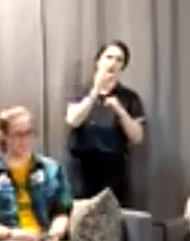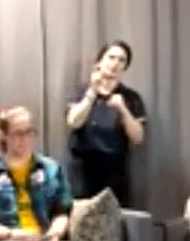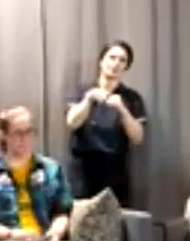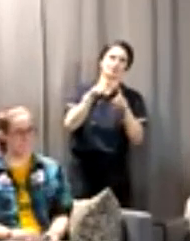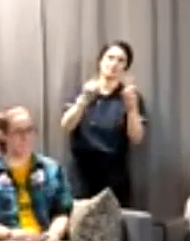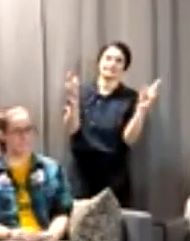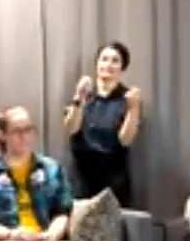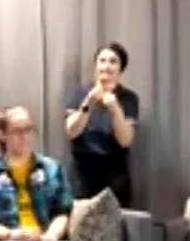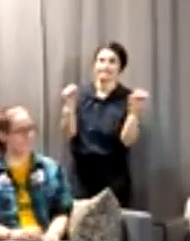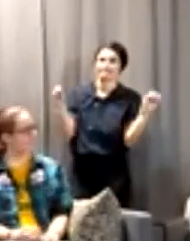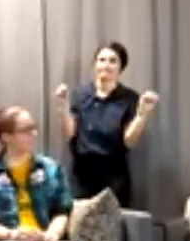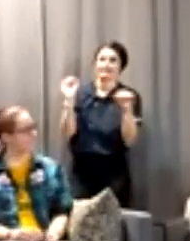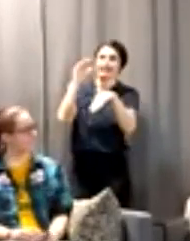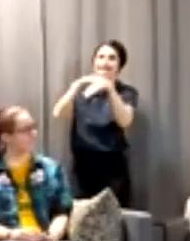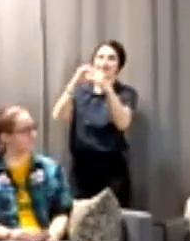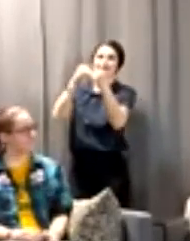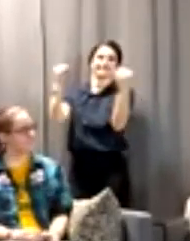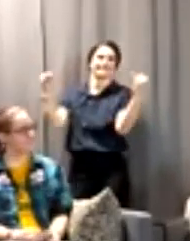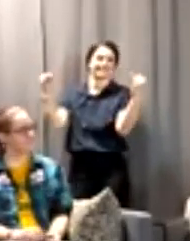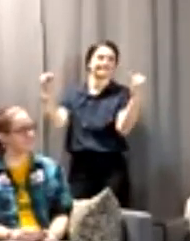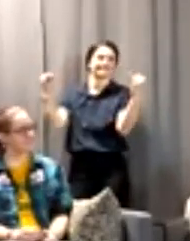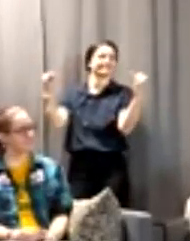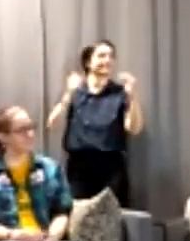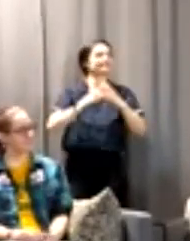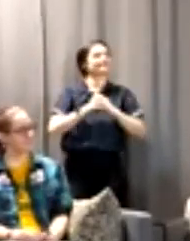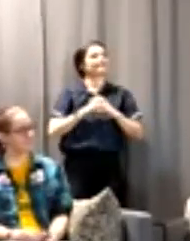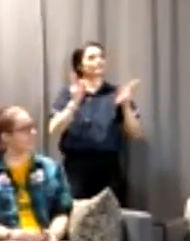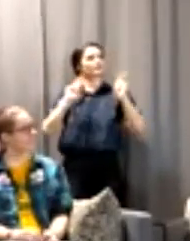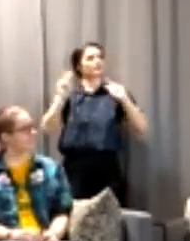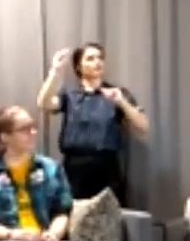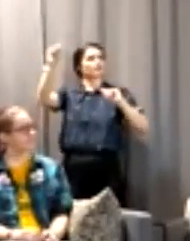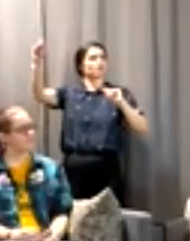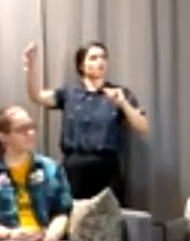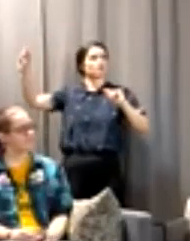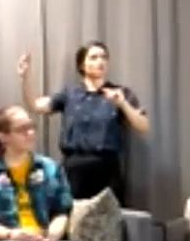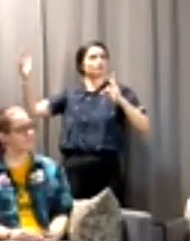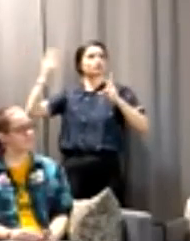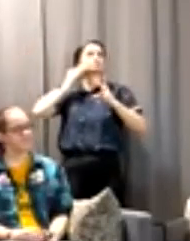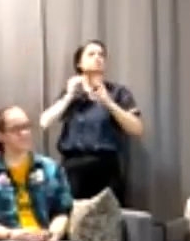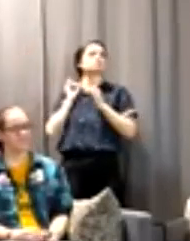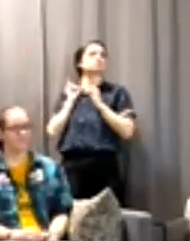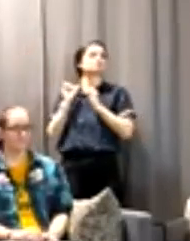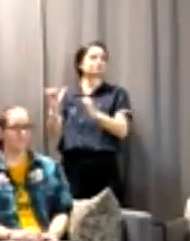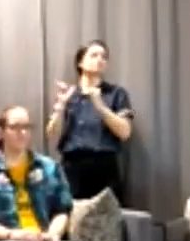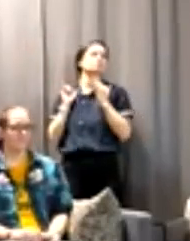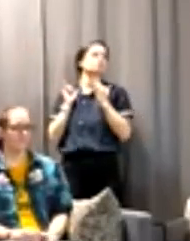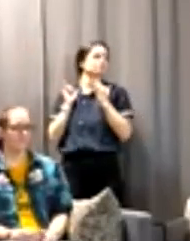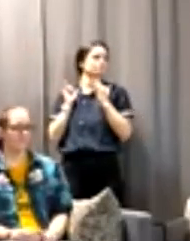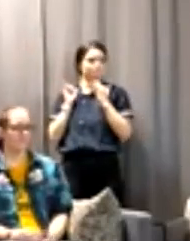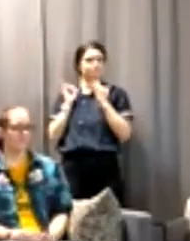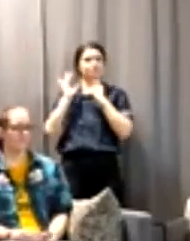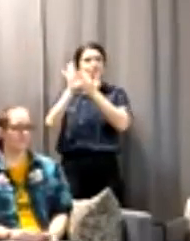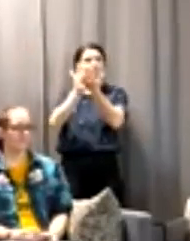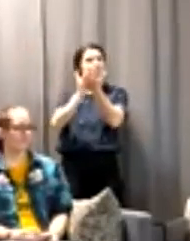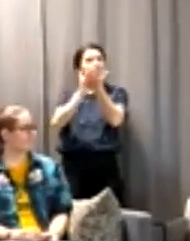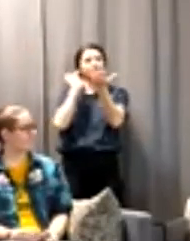way. There's people out there that have been through what you're going through and love